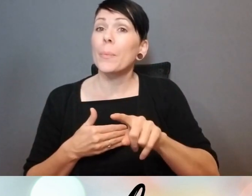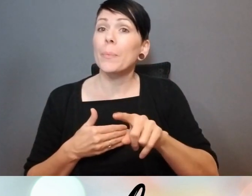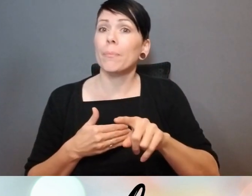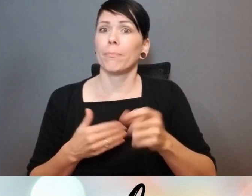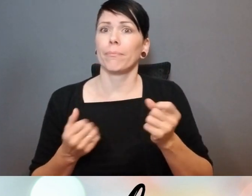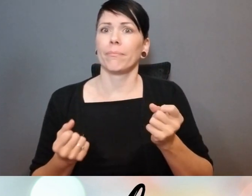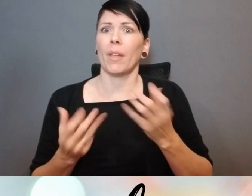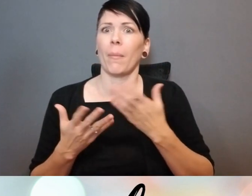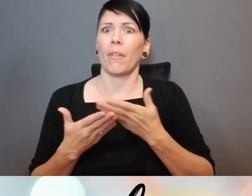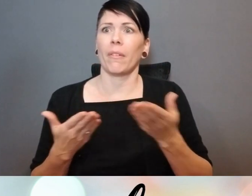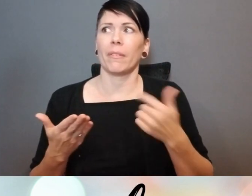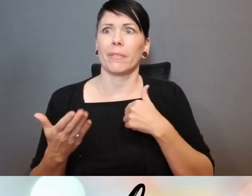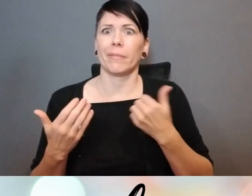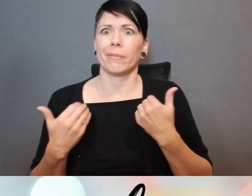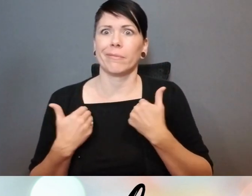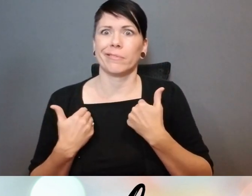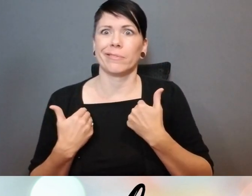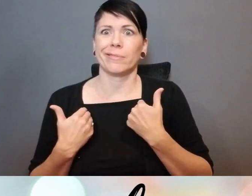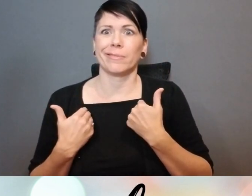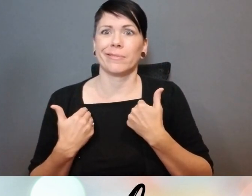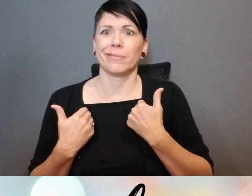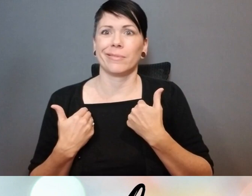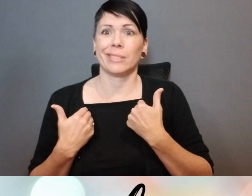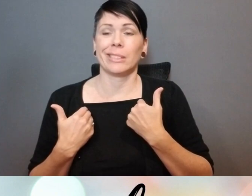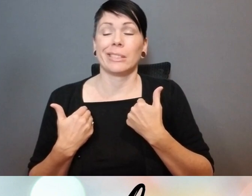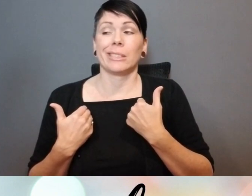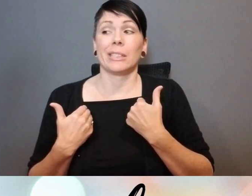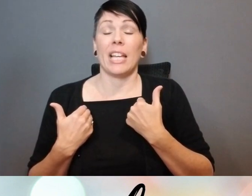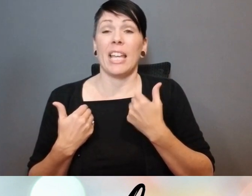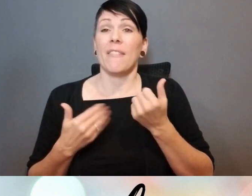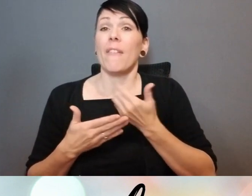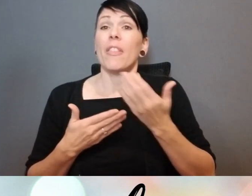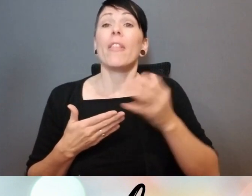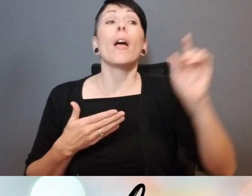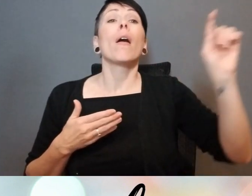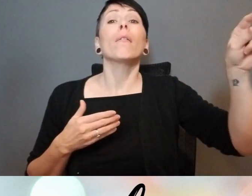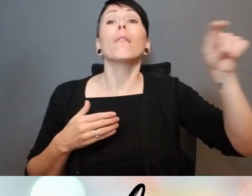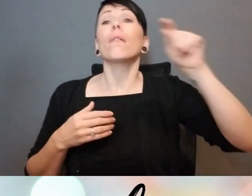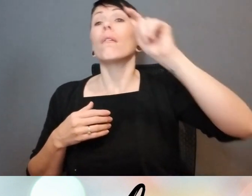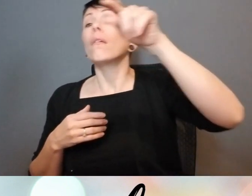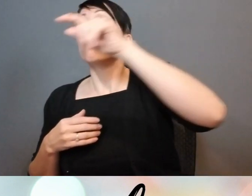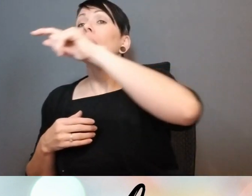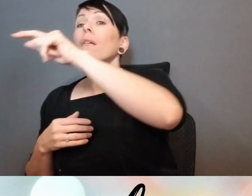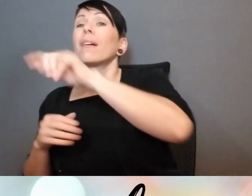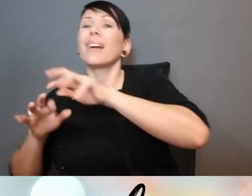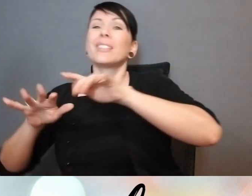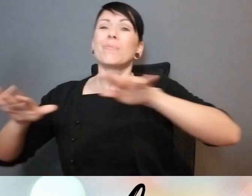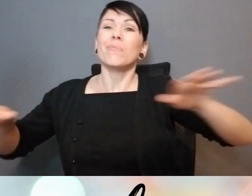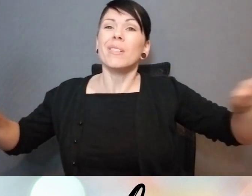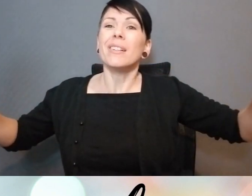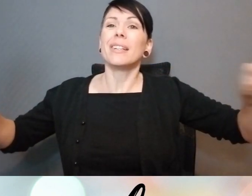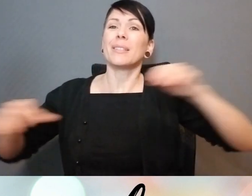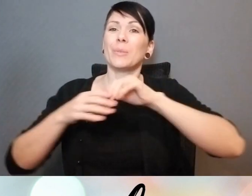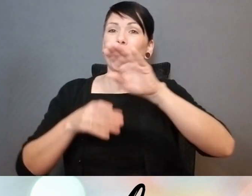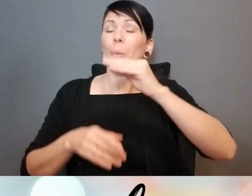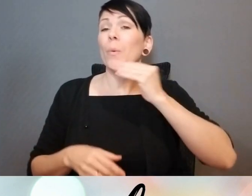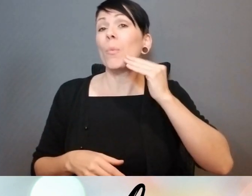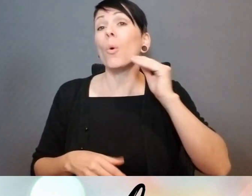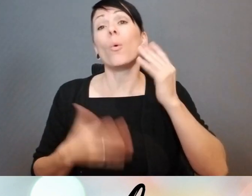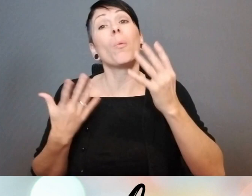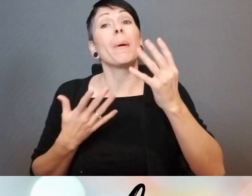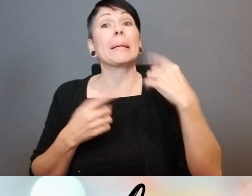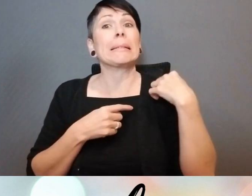much doll stuff do I actually have? If everything is spread out, or if you've been engaging in some retail